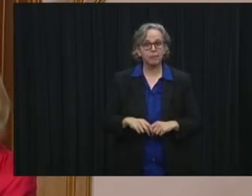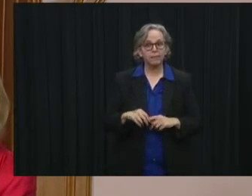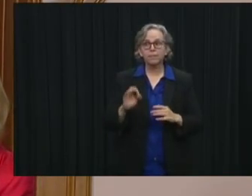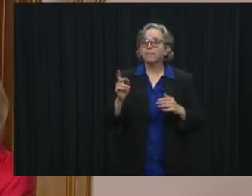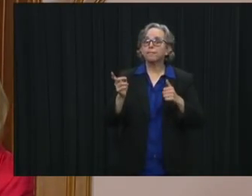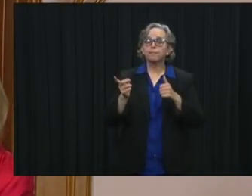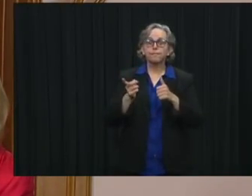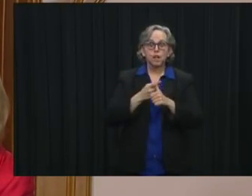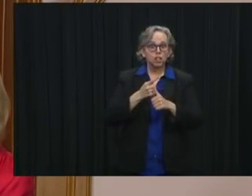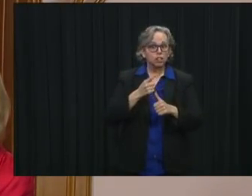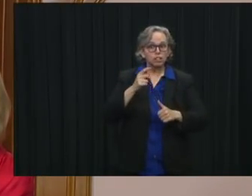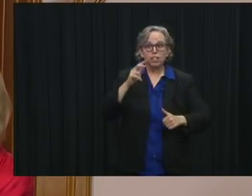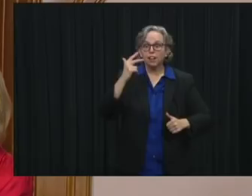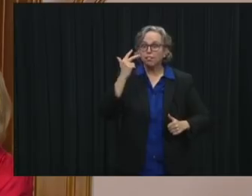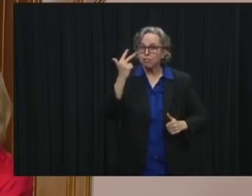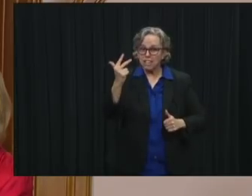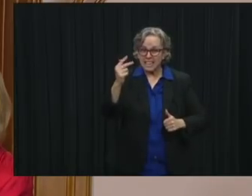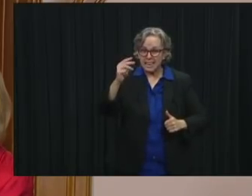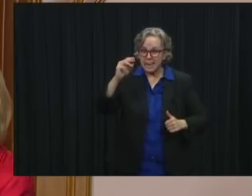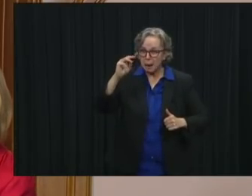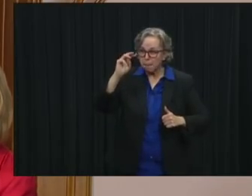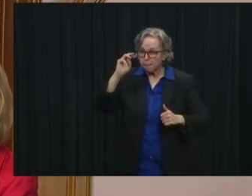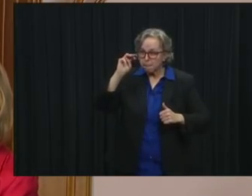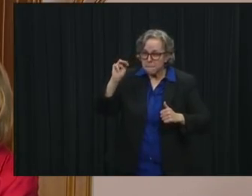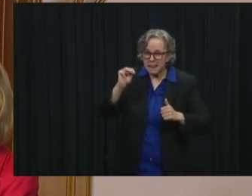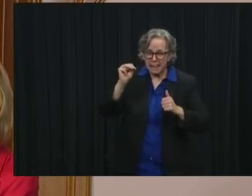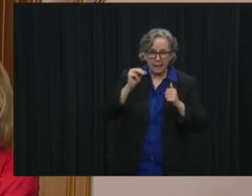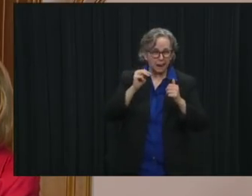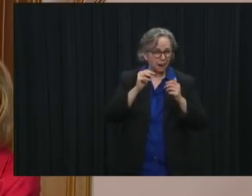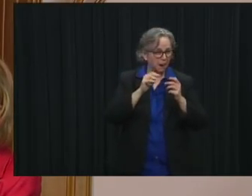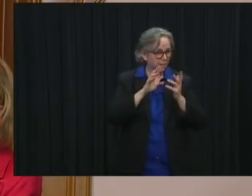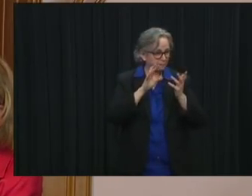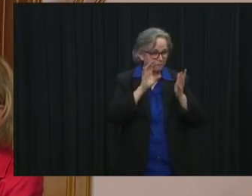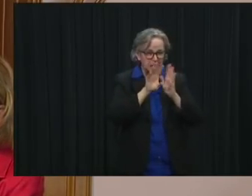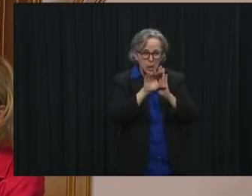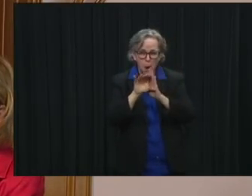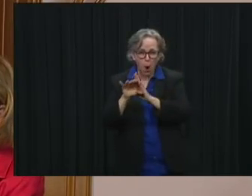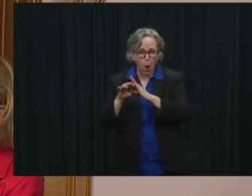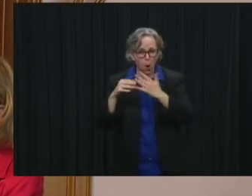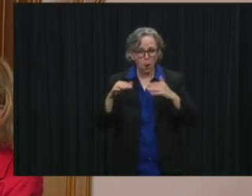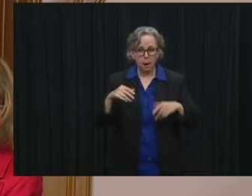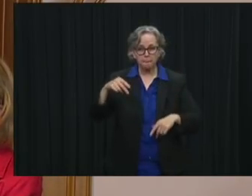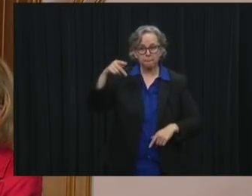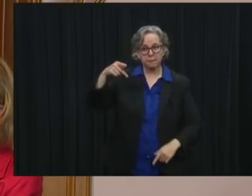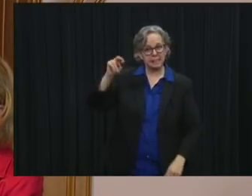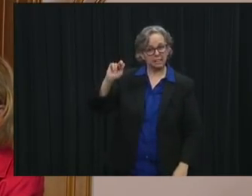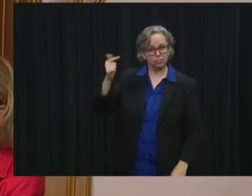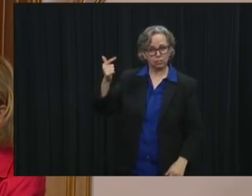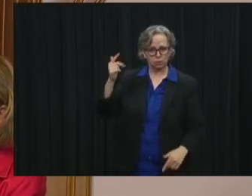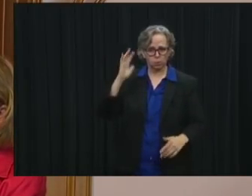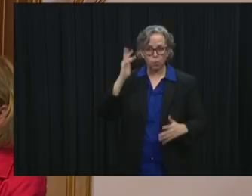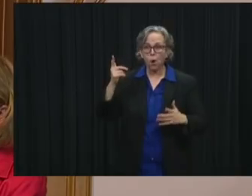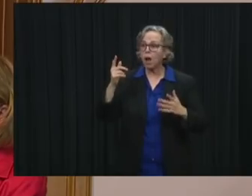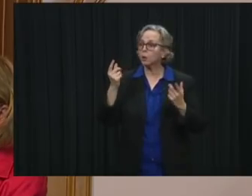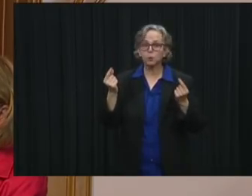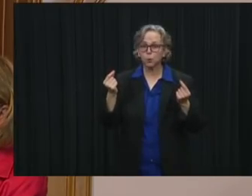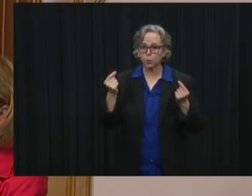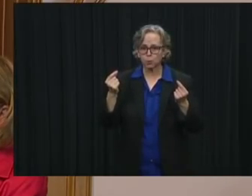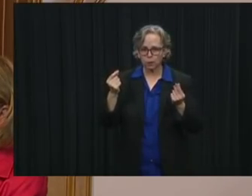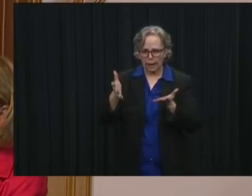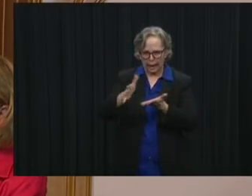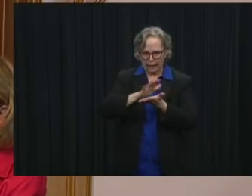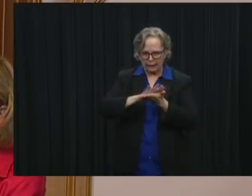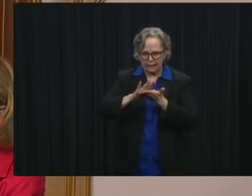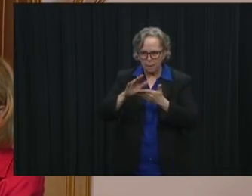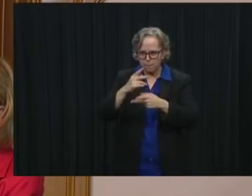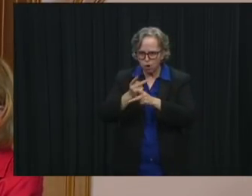matter of hours, P&G provides hygiene, health, and cleaning products to families in need. And they're